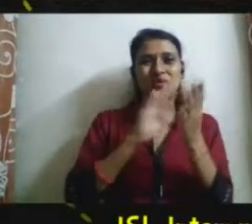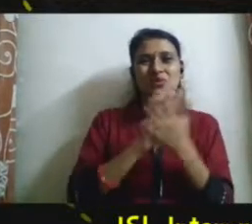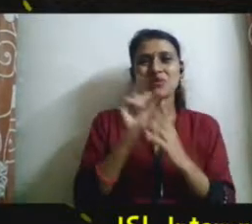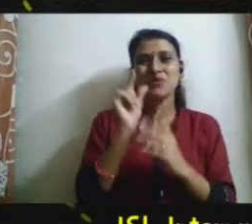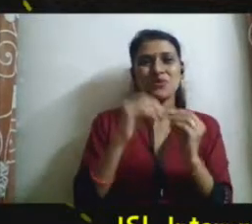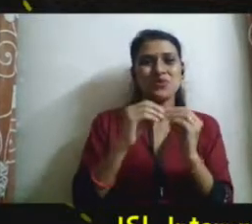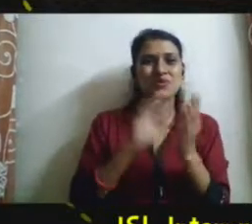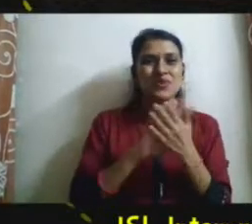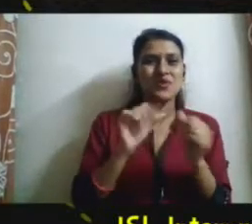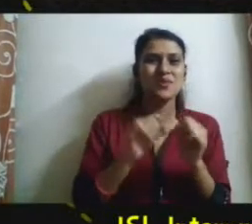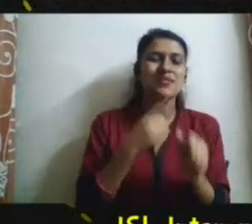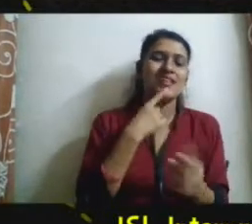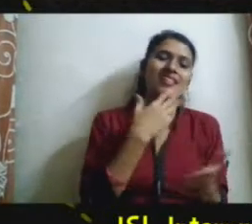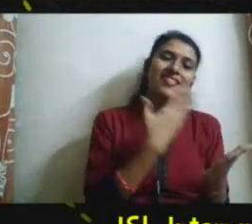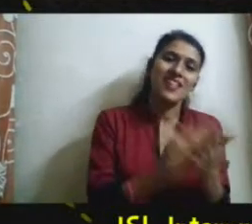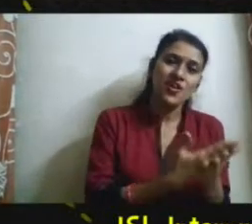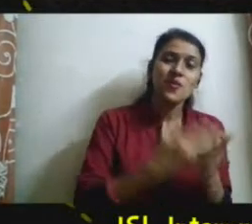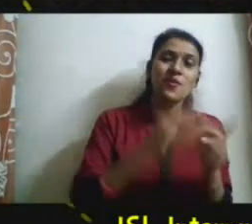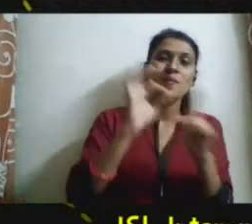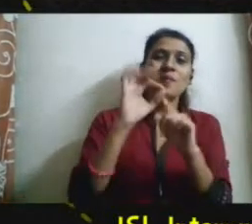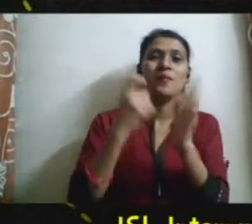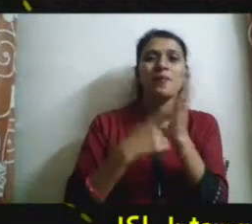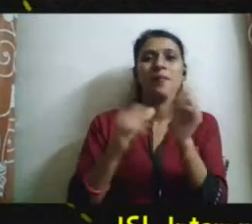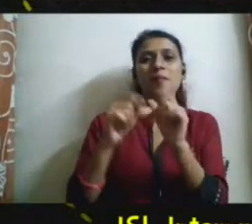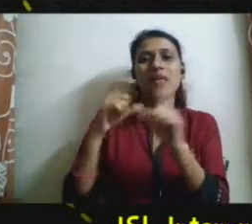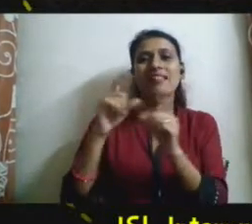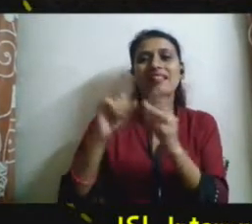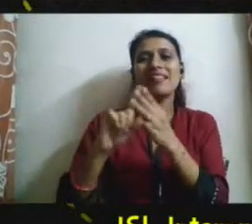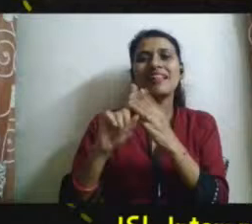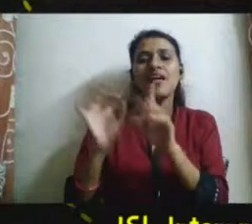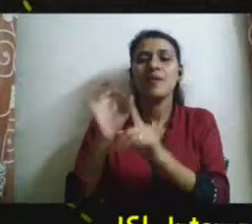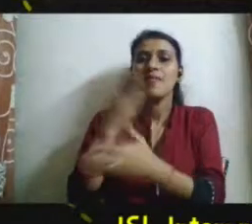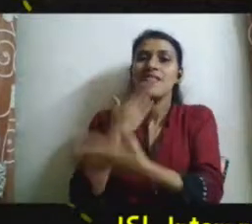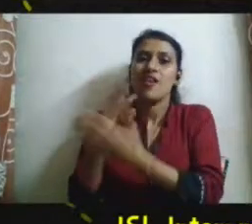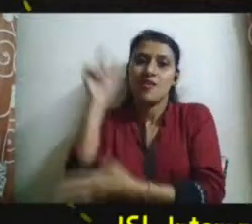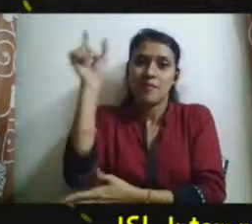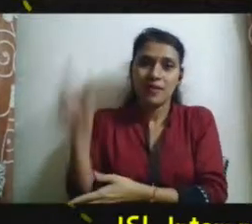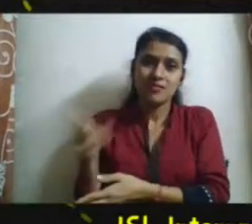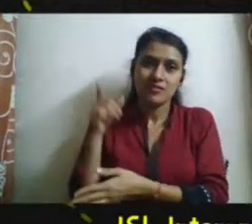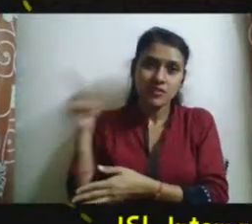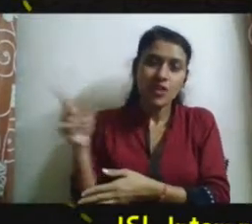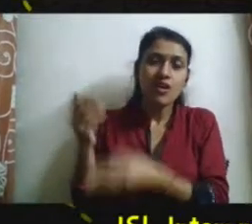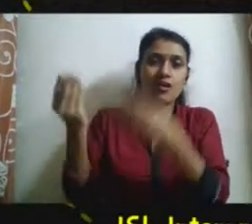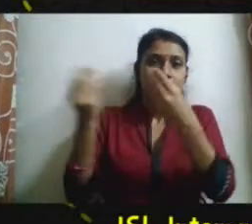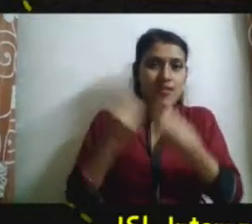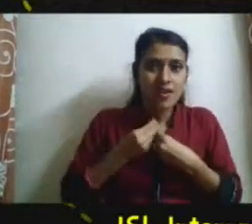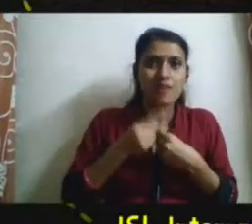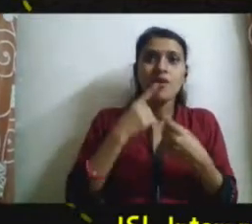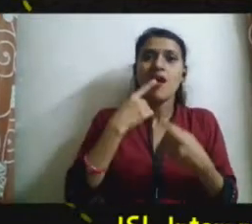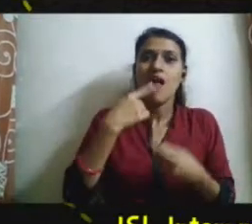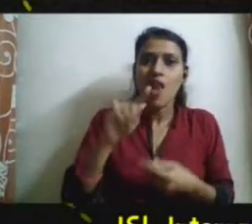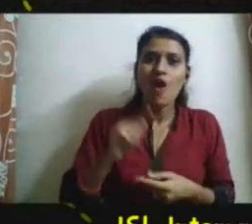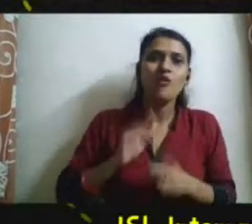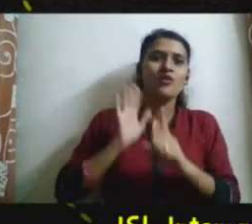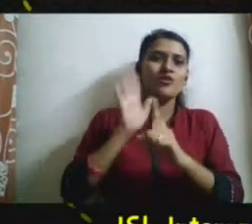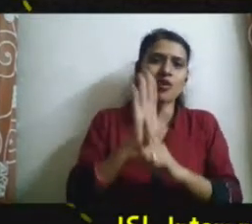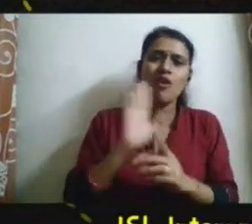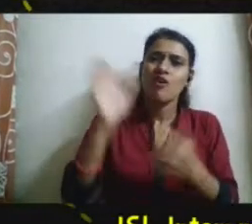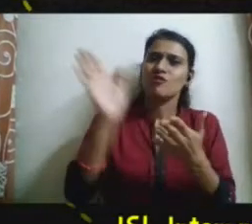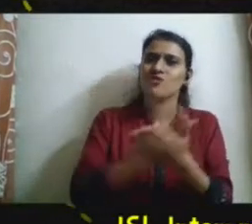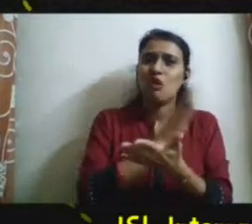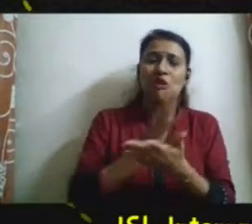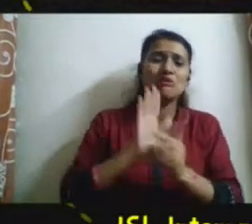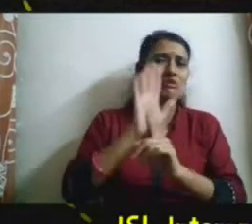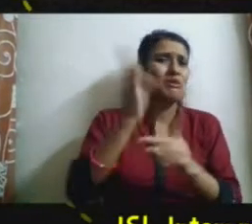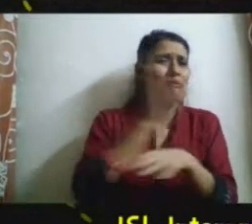and insisting. I mean, I had said, I think I would have I would have gone towards stand up, I think, had I appeared in anything else but